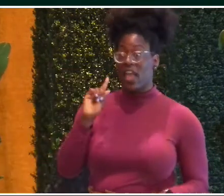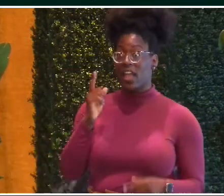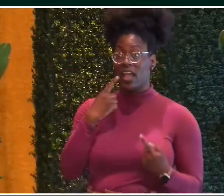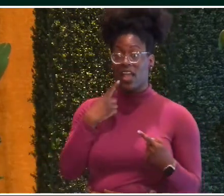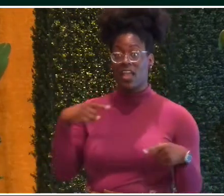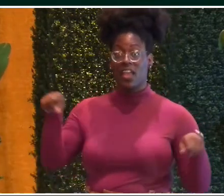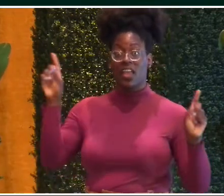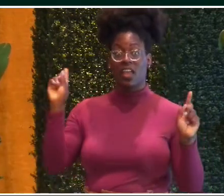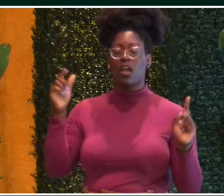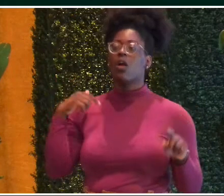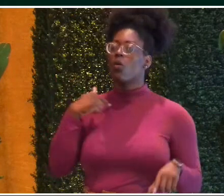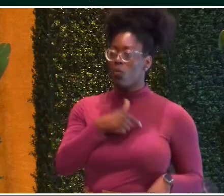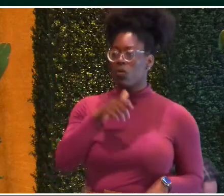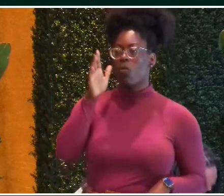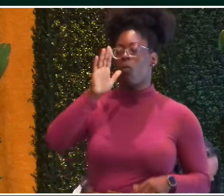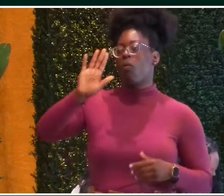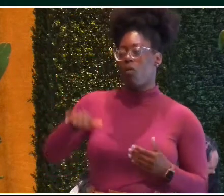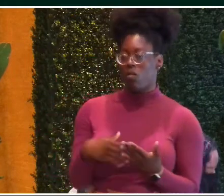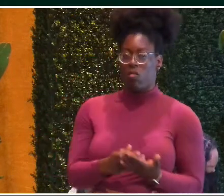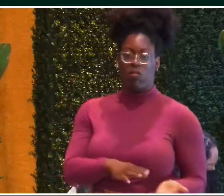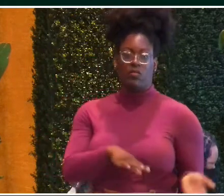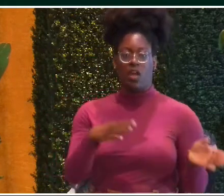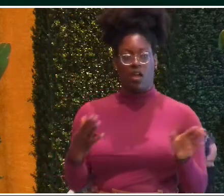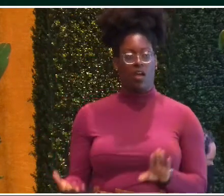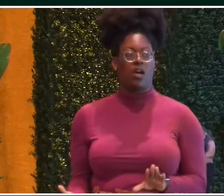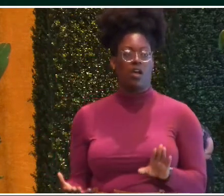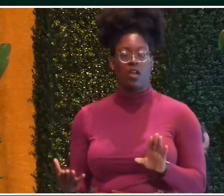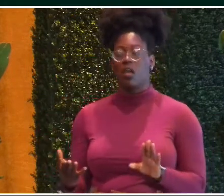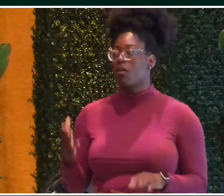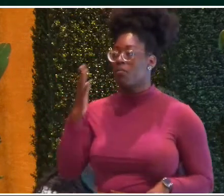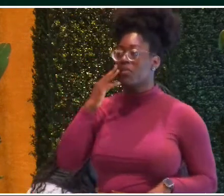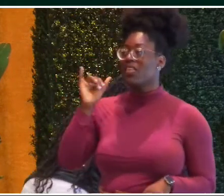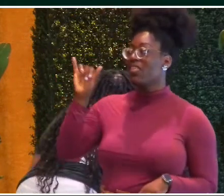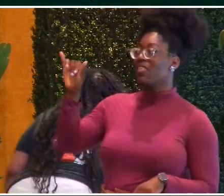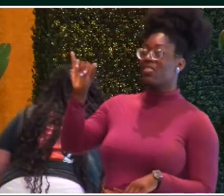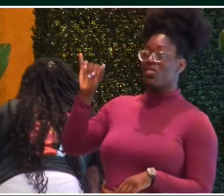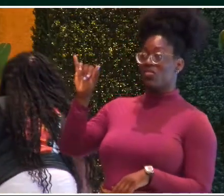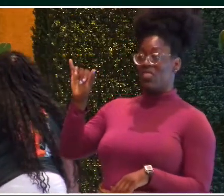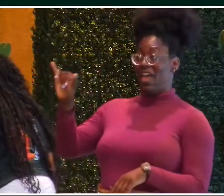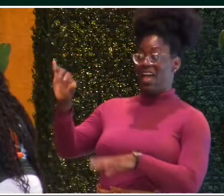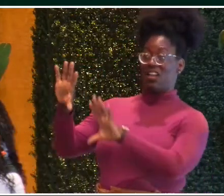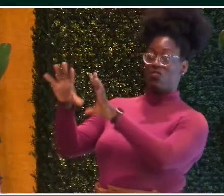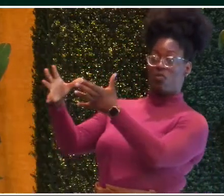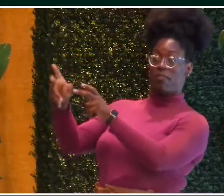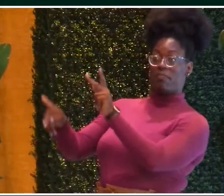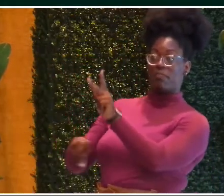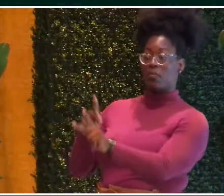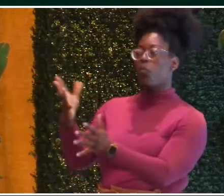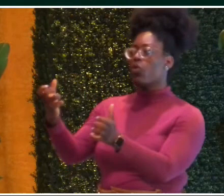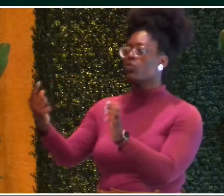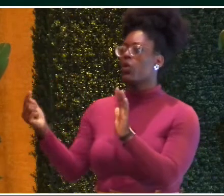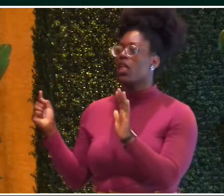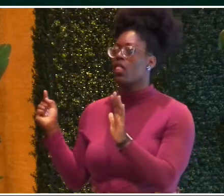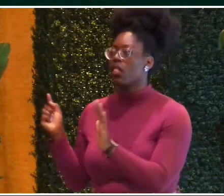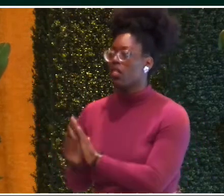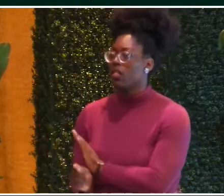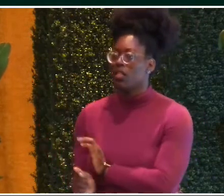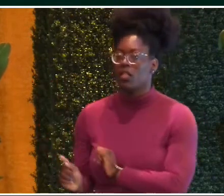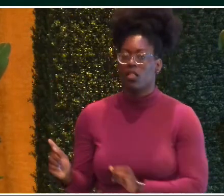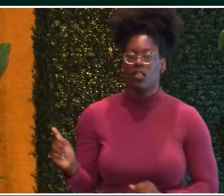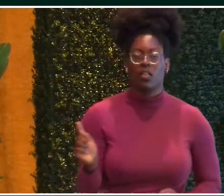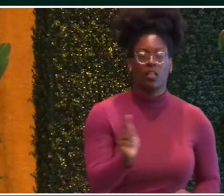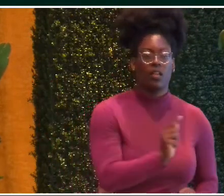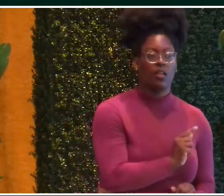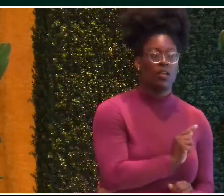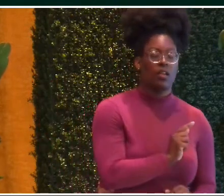They are not accommodationists. They don't want to integrate you. They want to kill you. And this is so important for